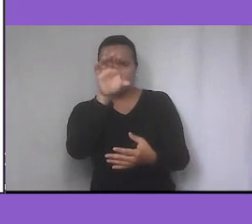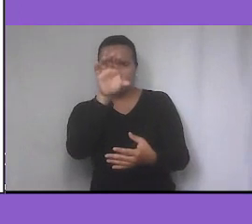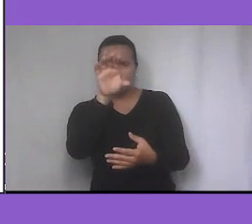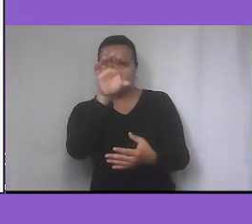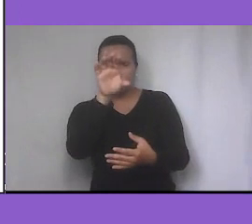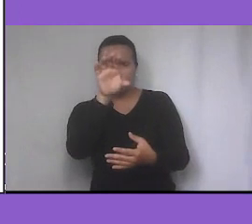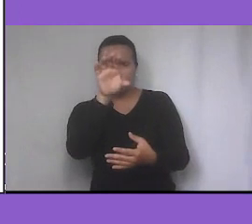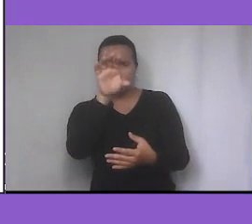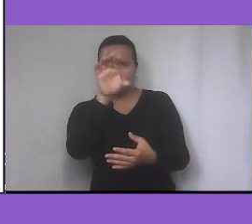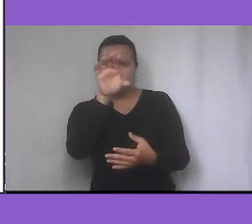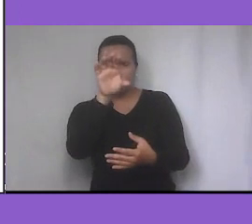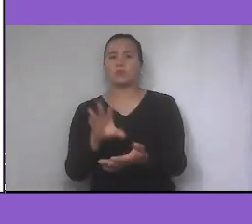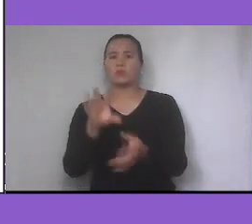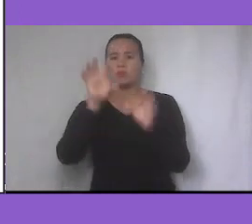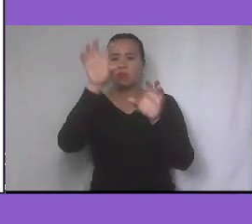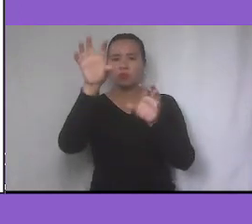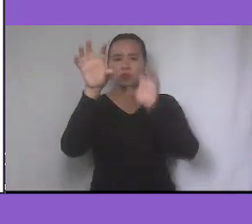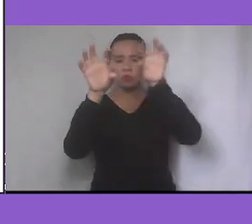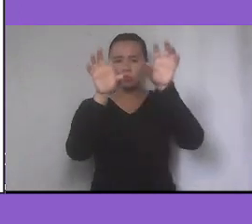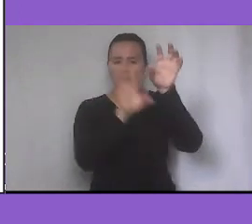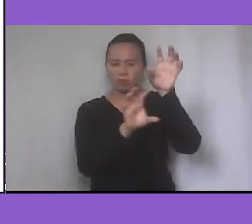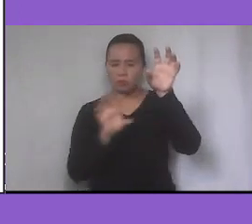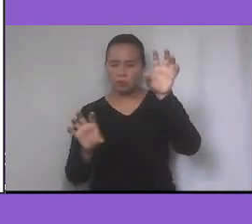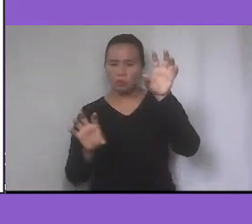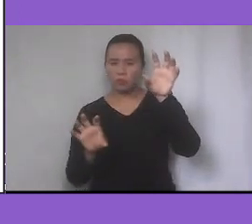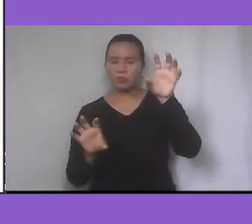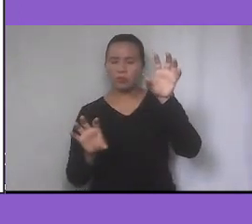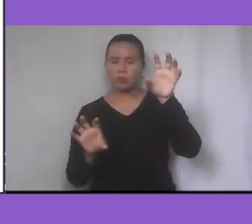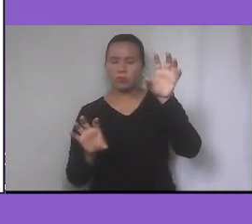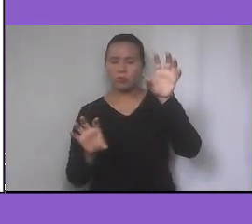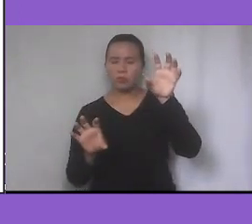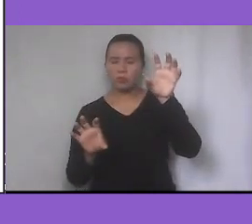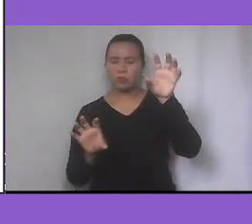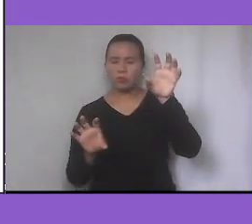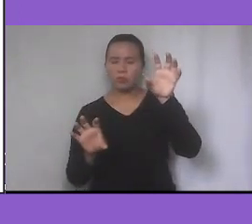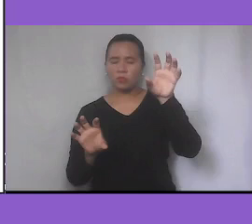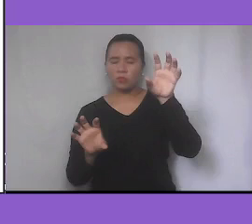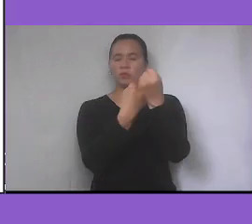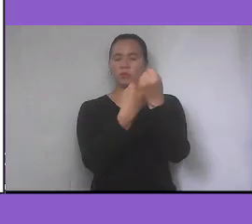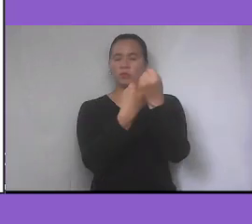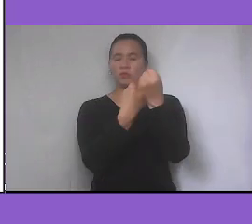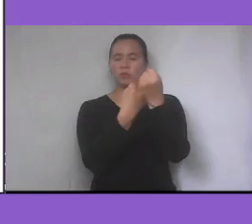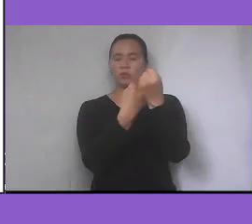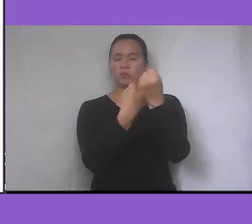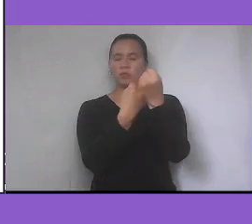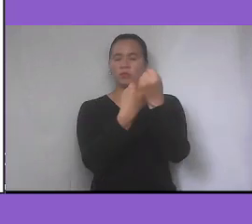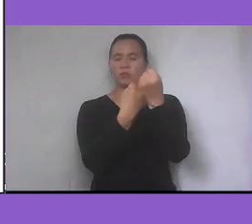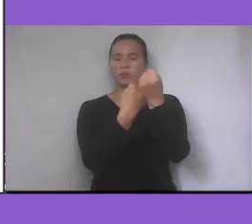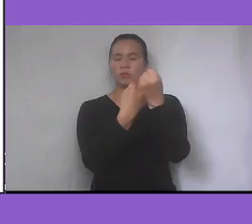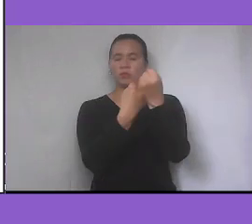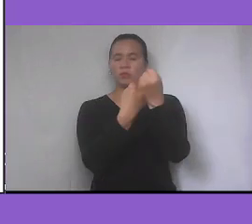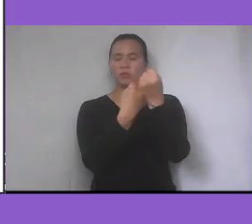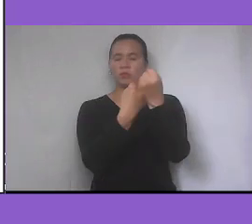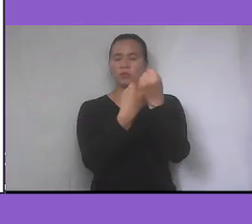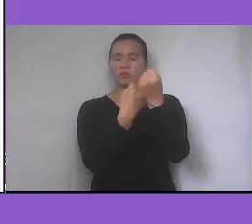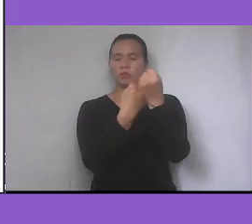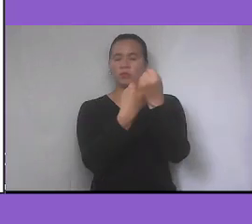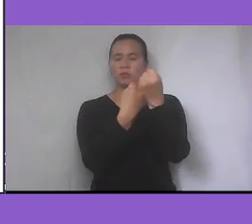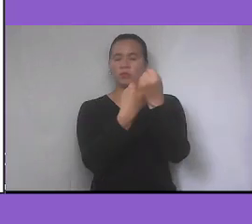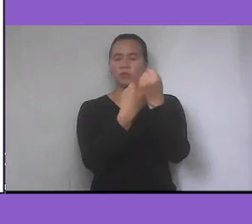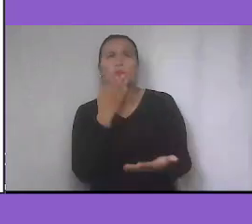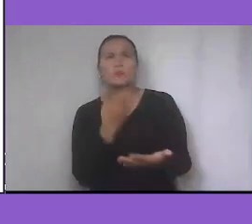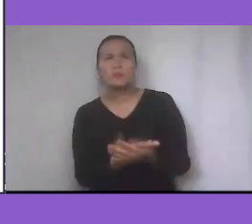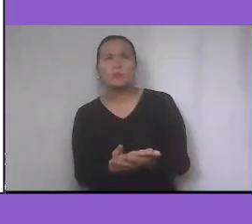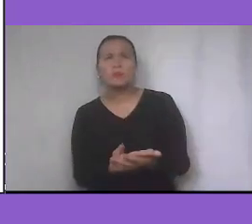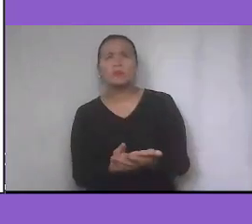main idea or topic sentence. The rectangle at the bottom is the concluding sentence. Why is this a good idea? Kasi all